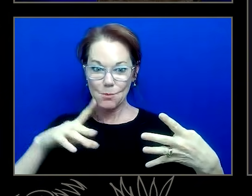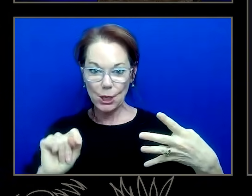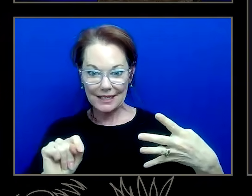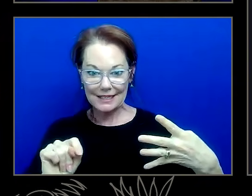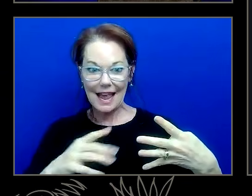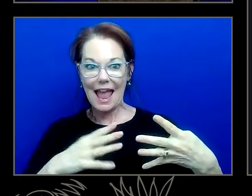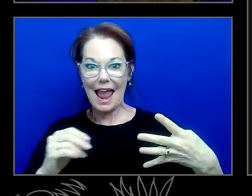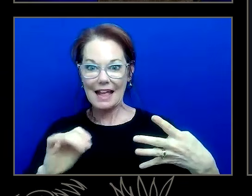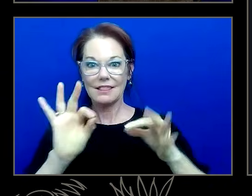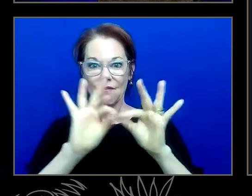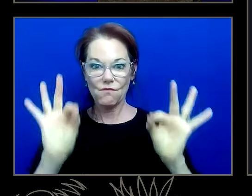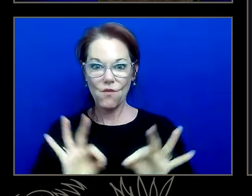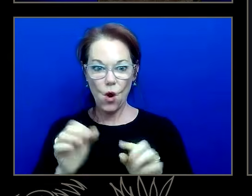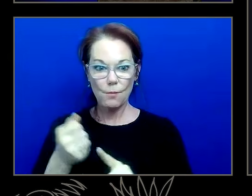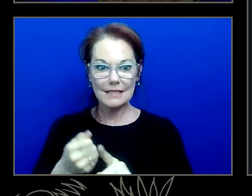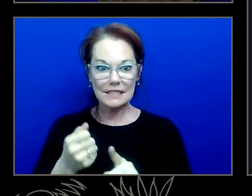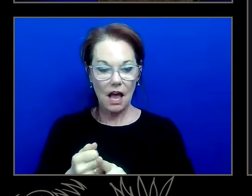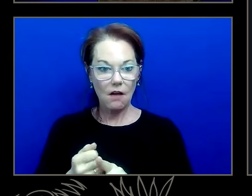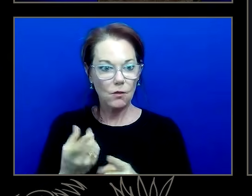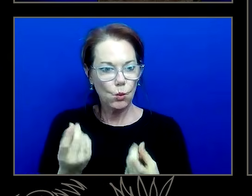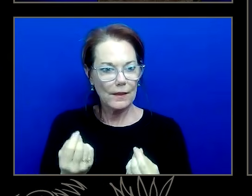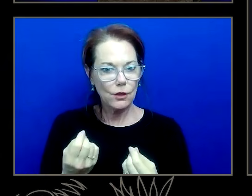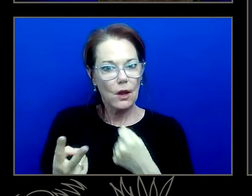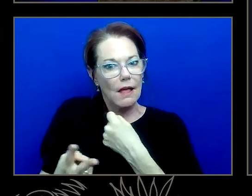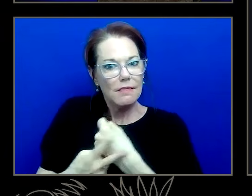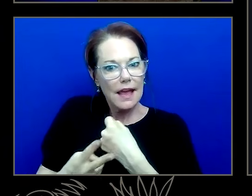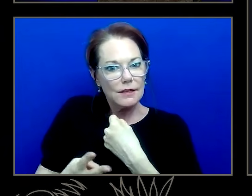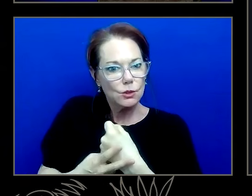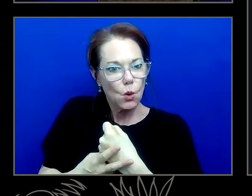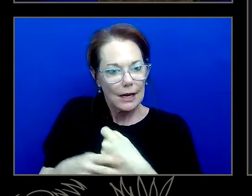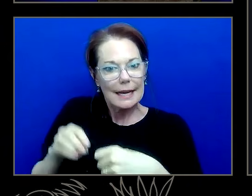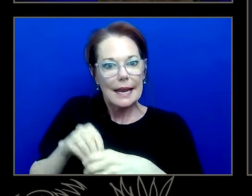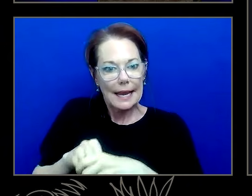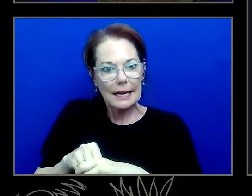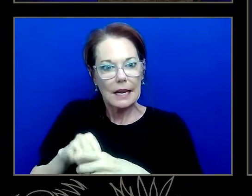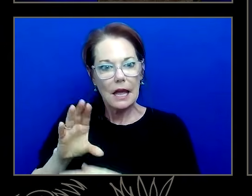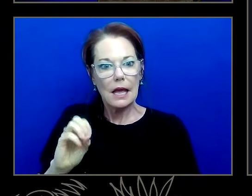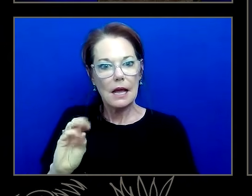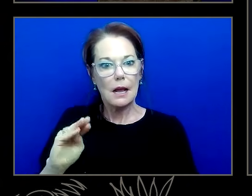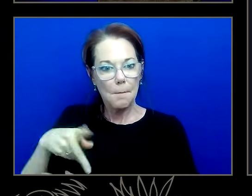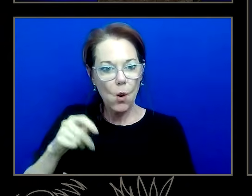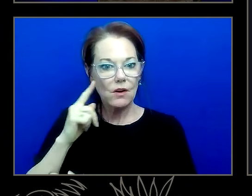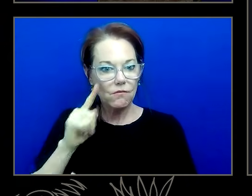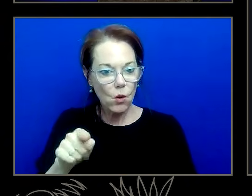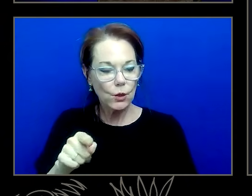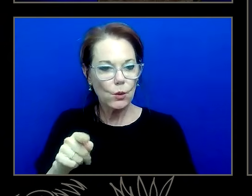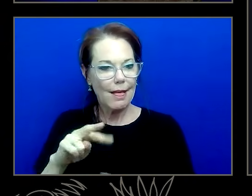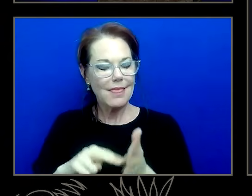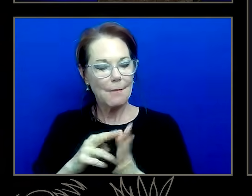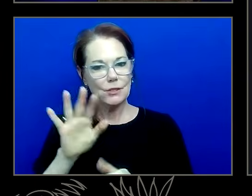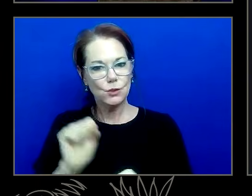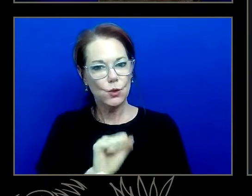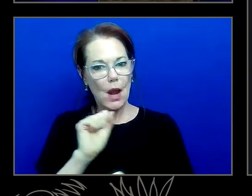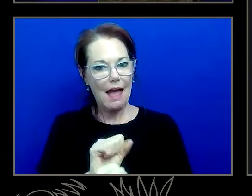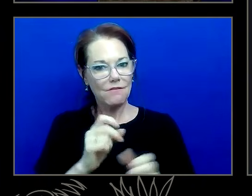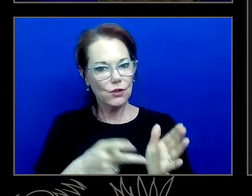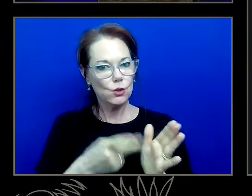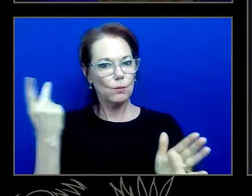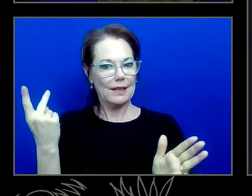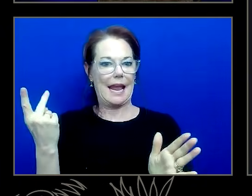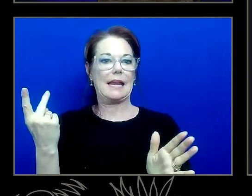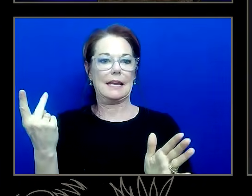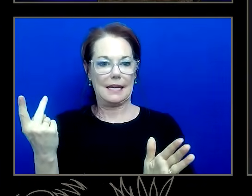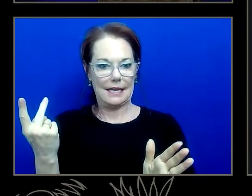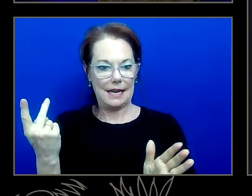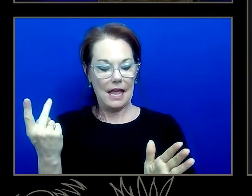itself, they're actually storing that state for you in the component. So you're essentially sort of duplicating efforts. So essentially